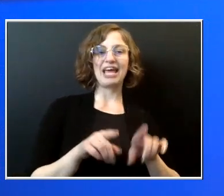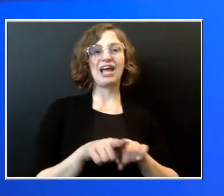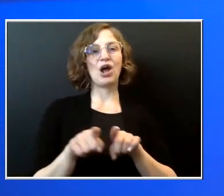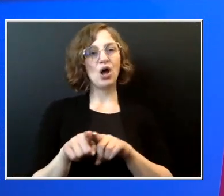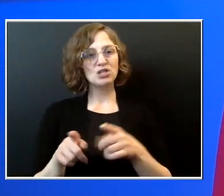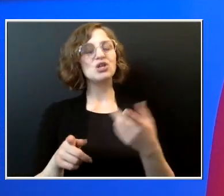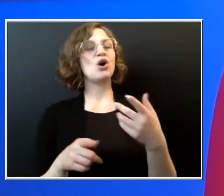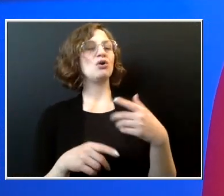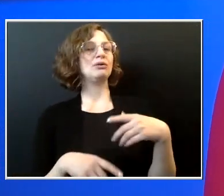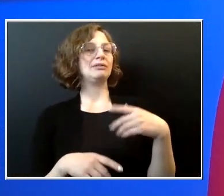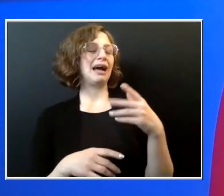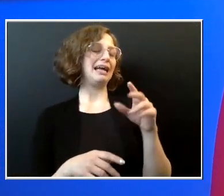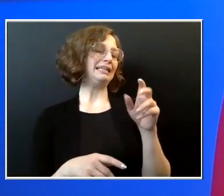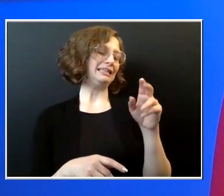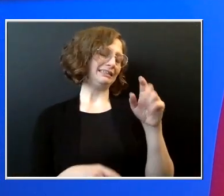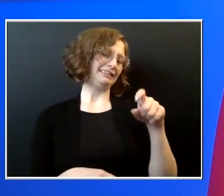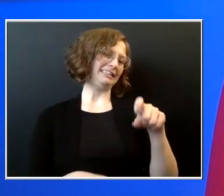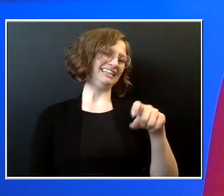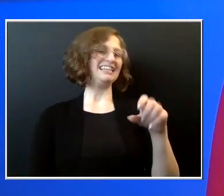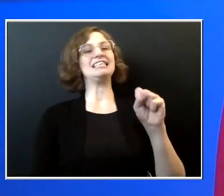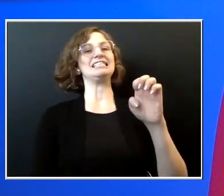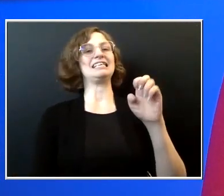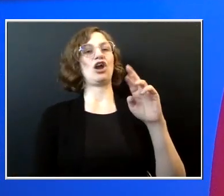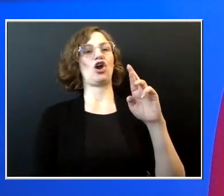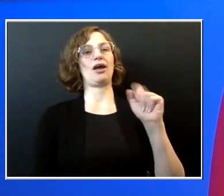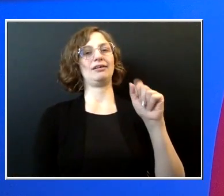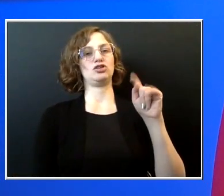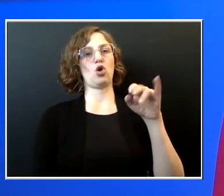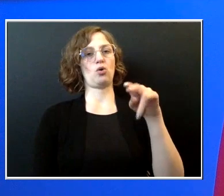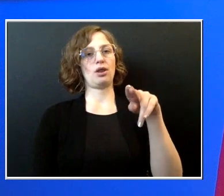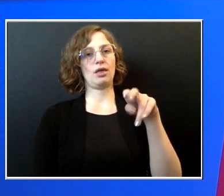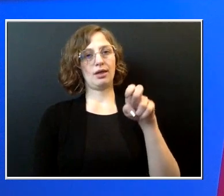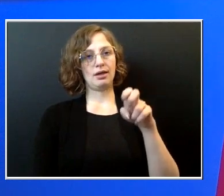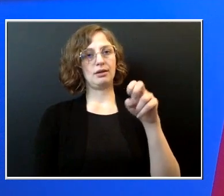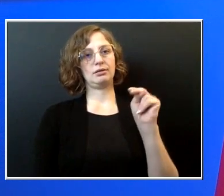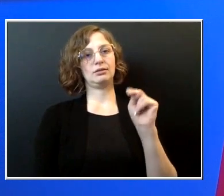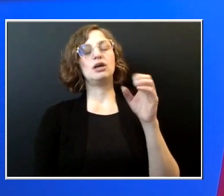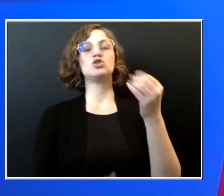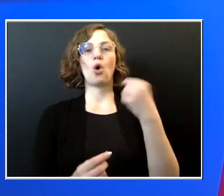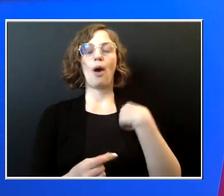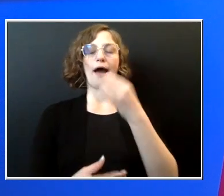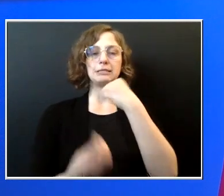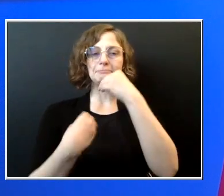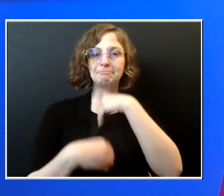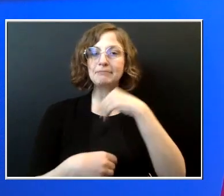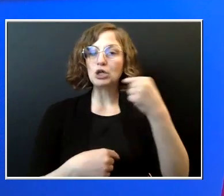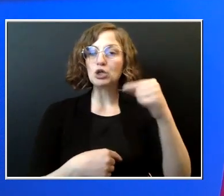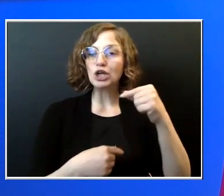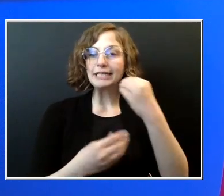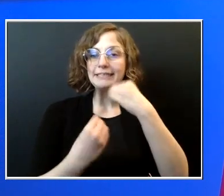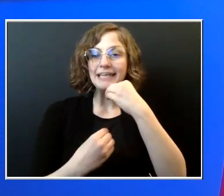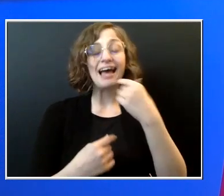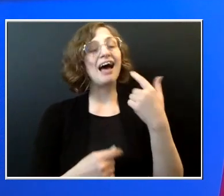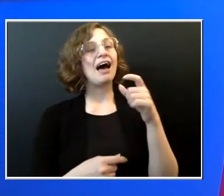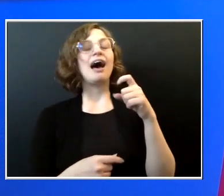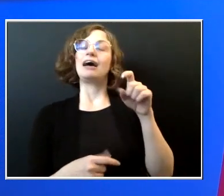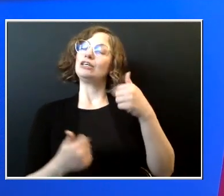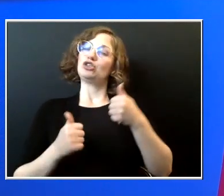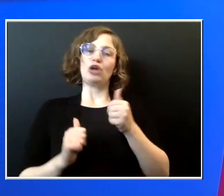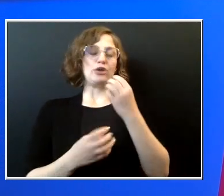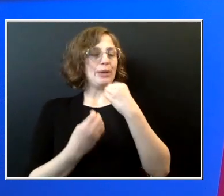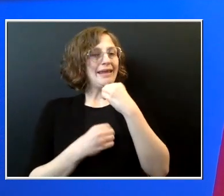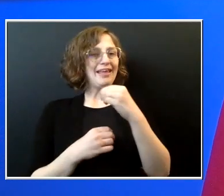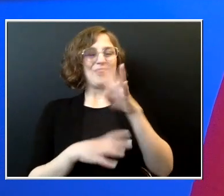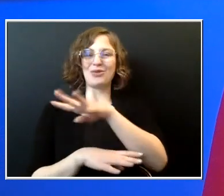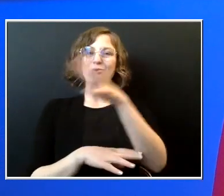greens, and I try to be very intentional about eating the rainbow every day. It doesn't happen every day in the way that I want it to,